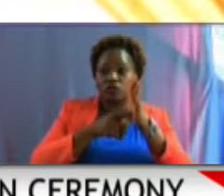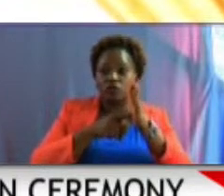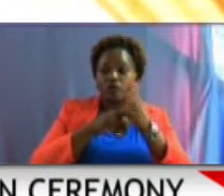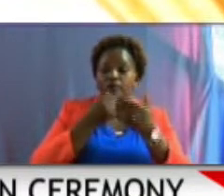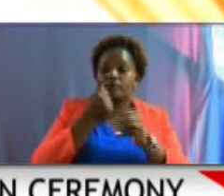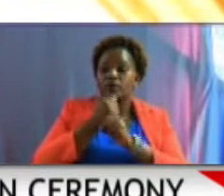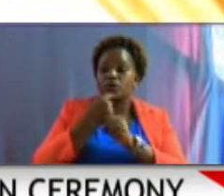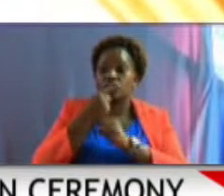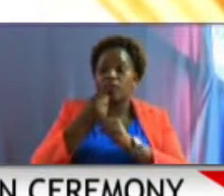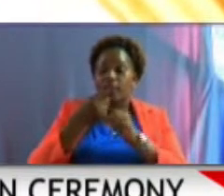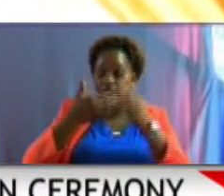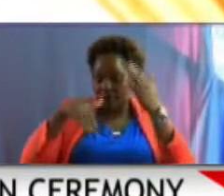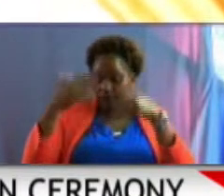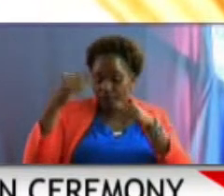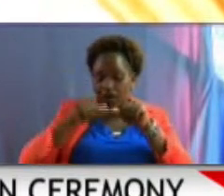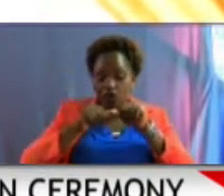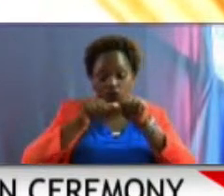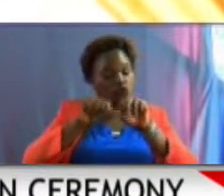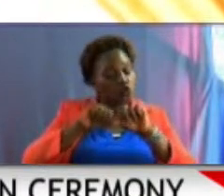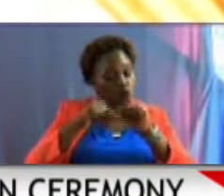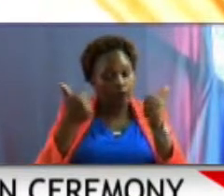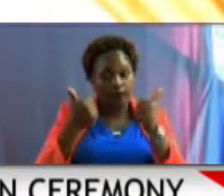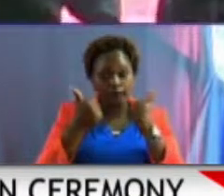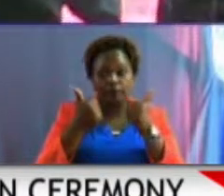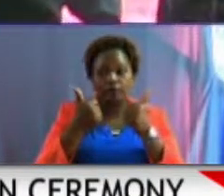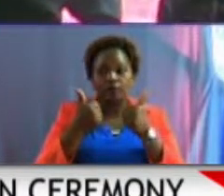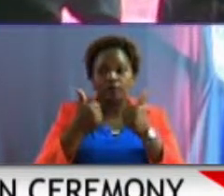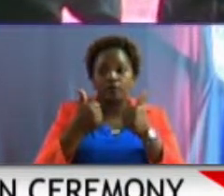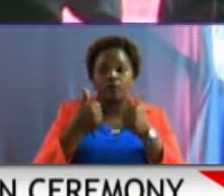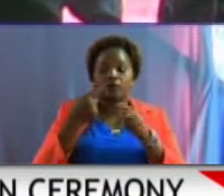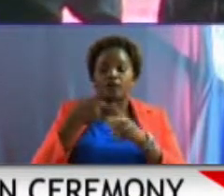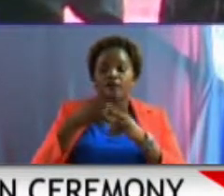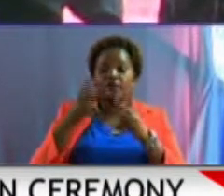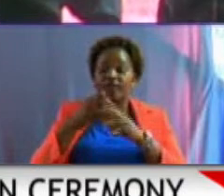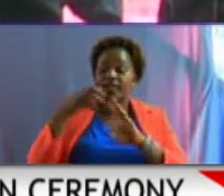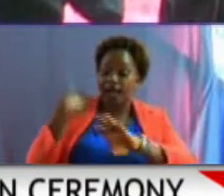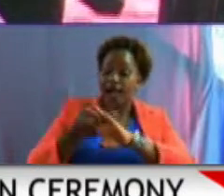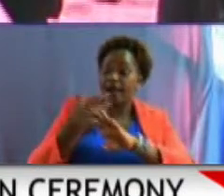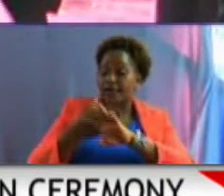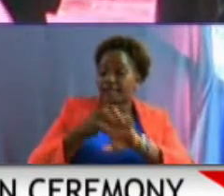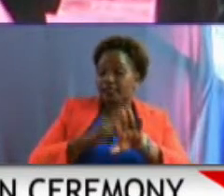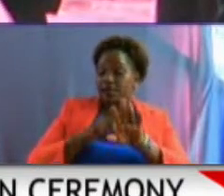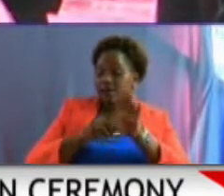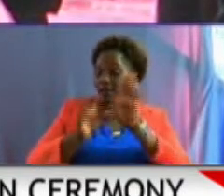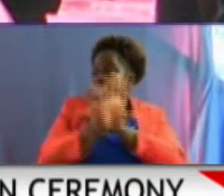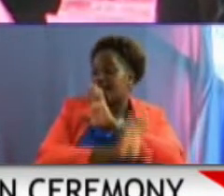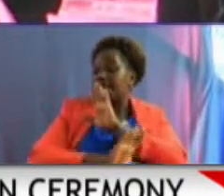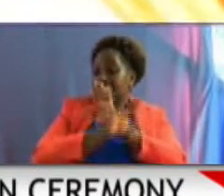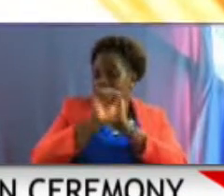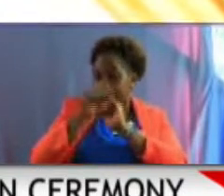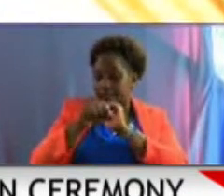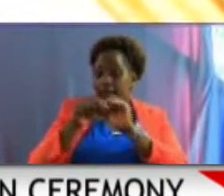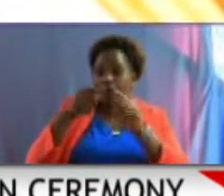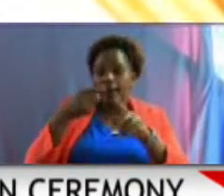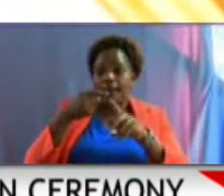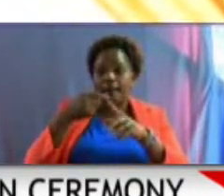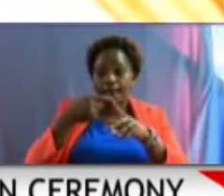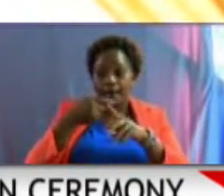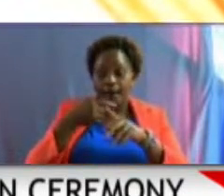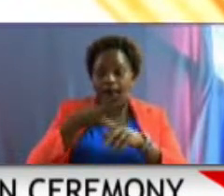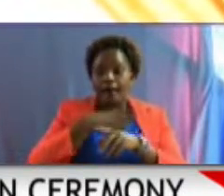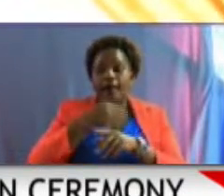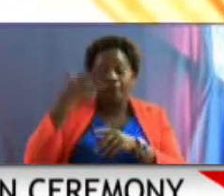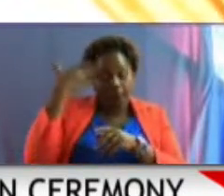ensure that the university runs smoothly. We are in very difficult times as a country, and